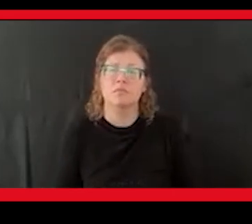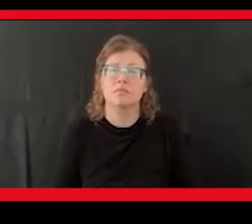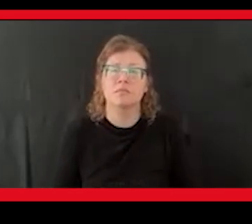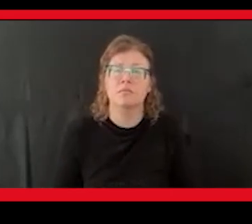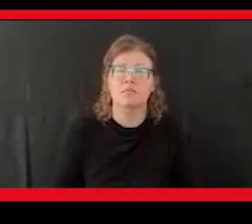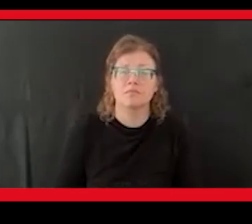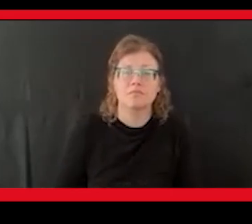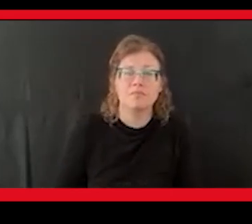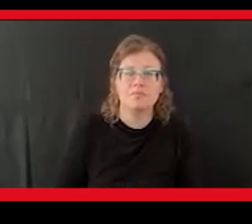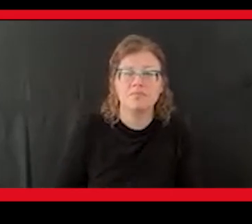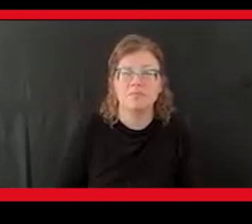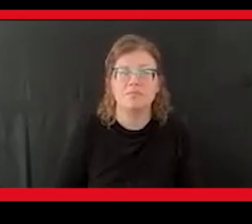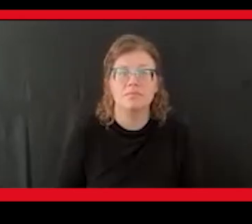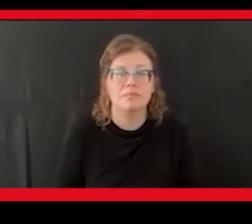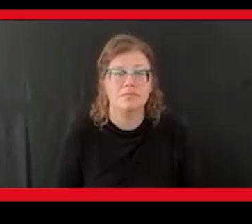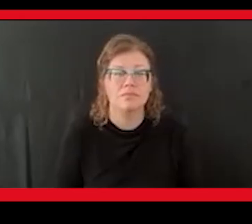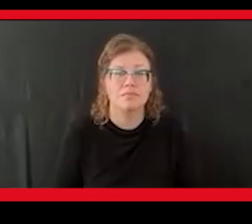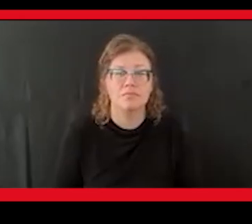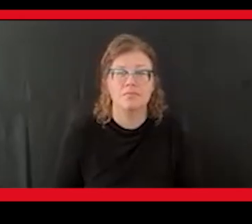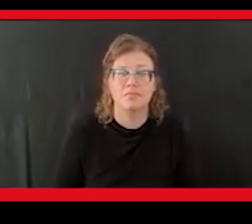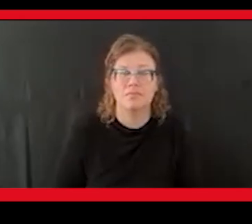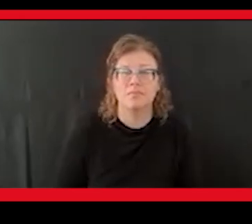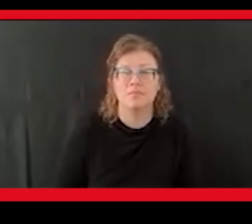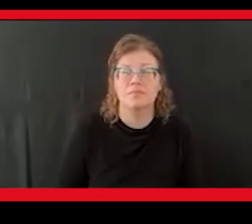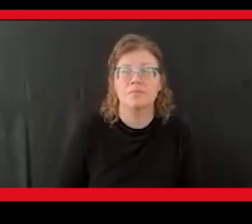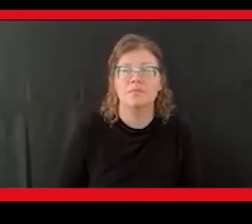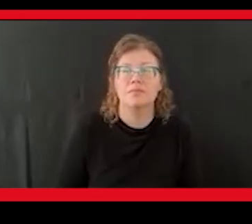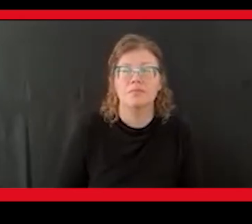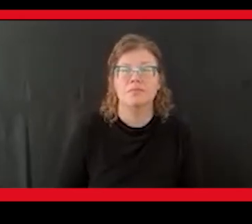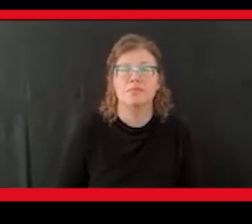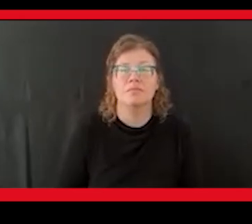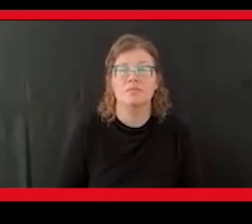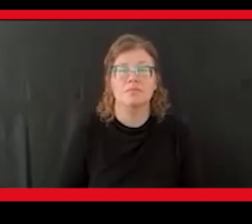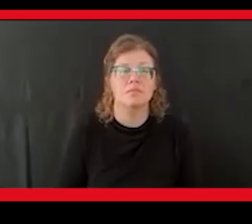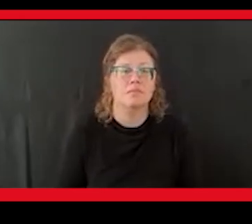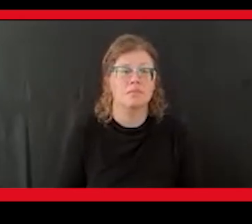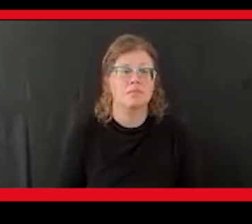So the first written section is called Organization Introduction.